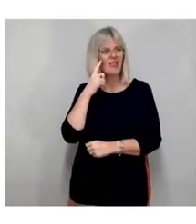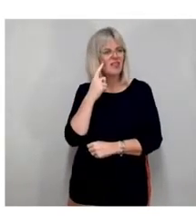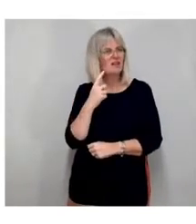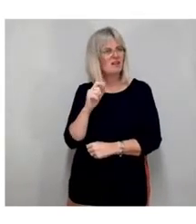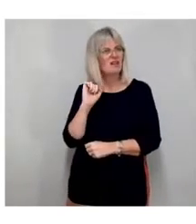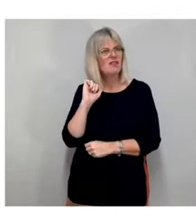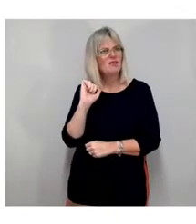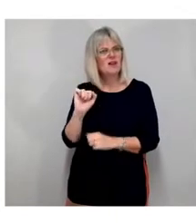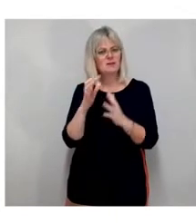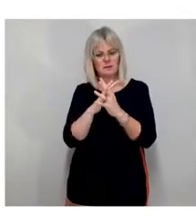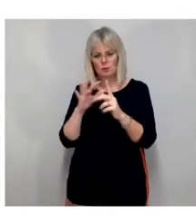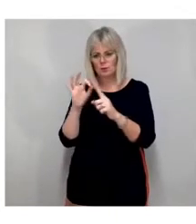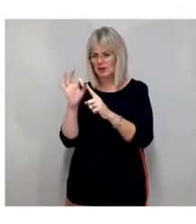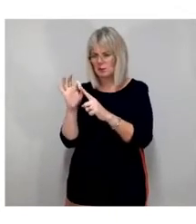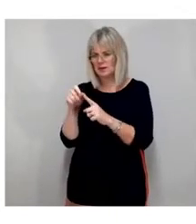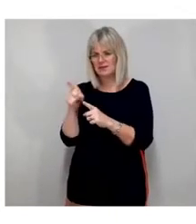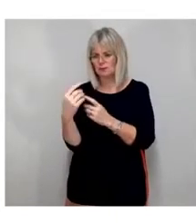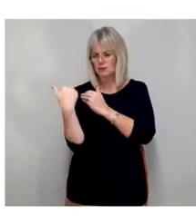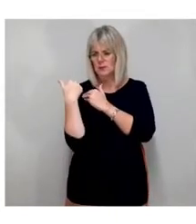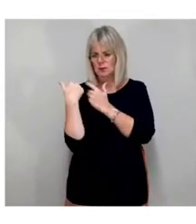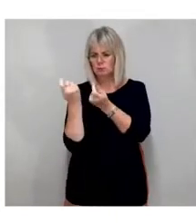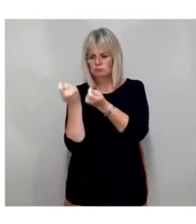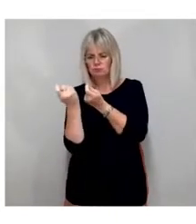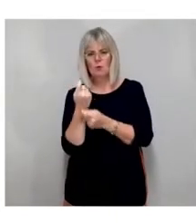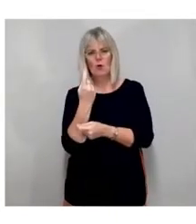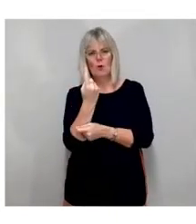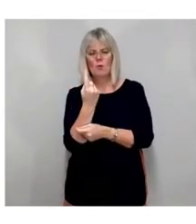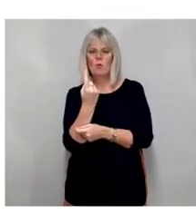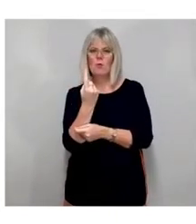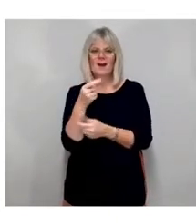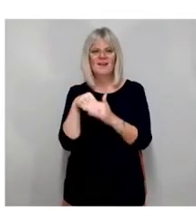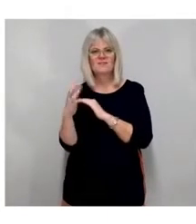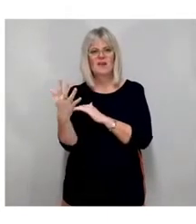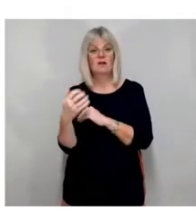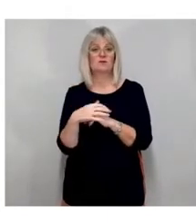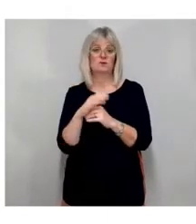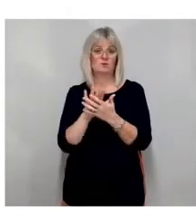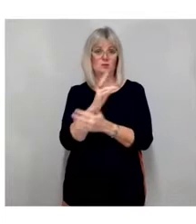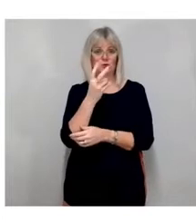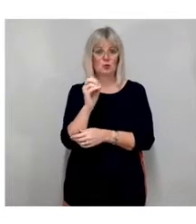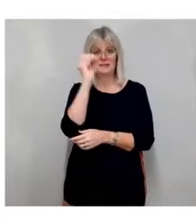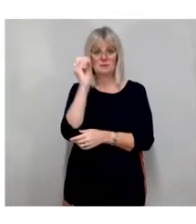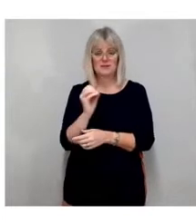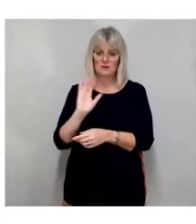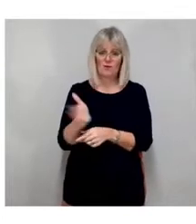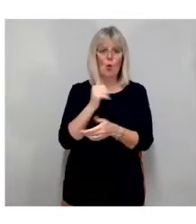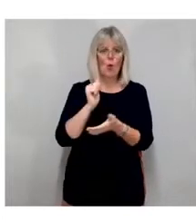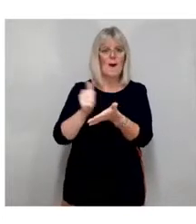are exposed to. So I think this is going to be a great conversation. I'm sure you've all got some amazing insights to